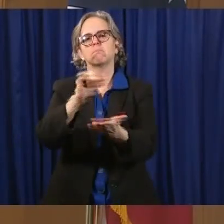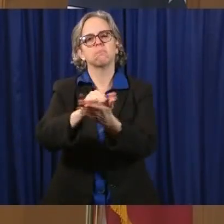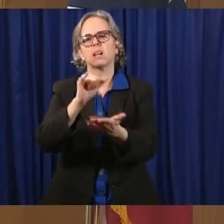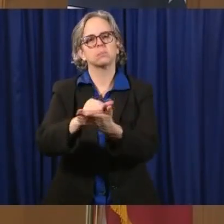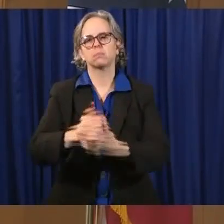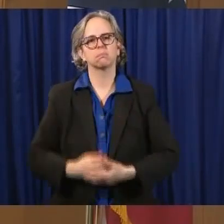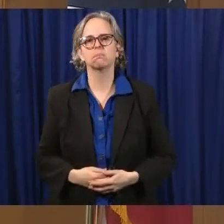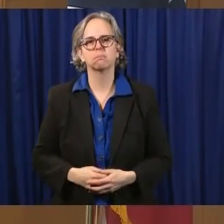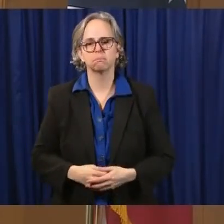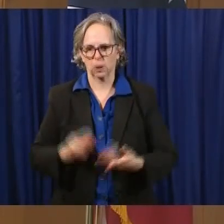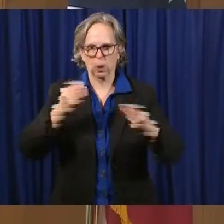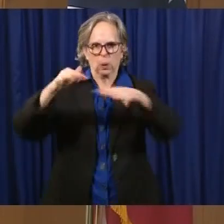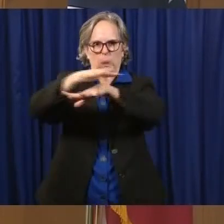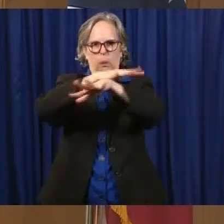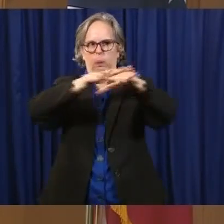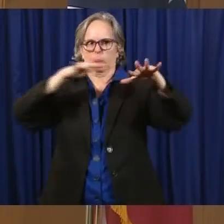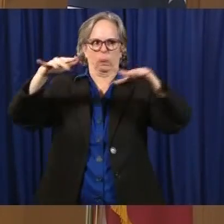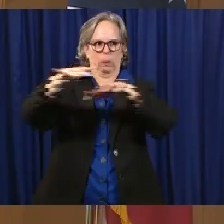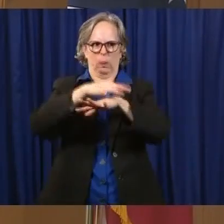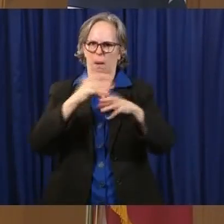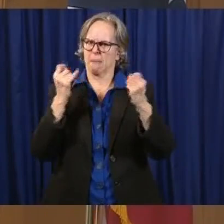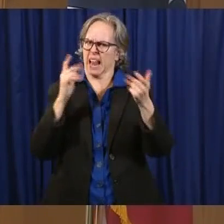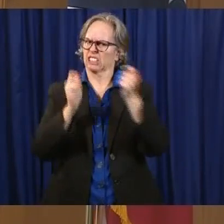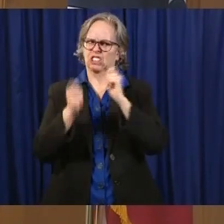Many, many other changes. I talked to